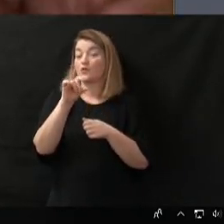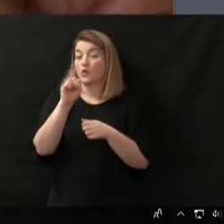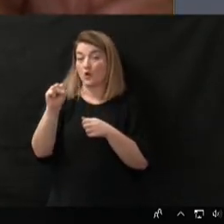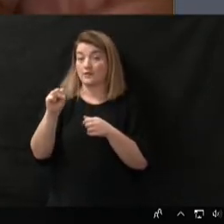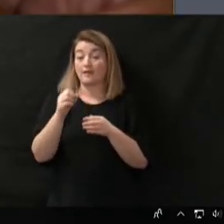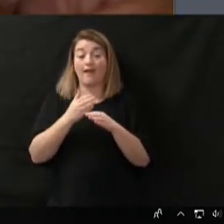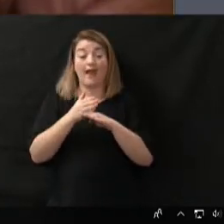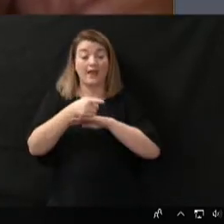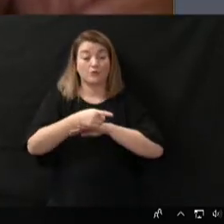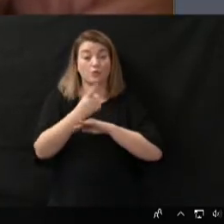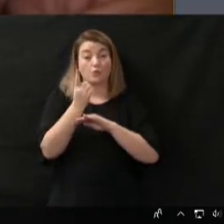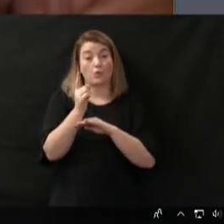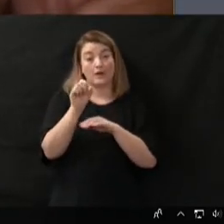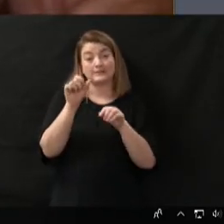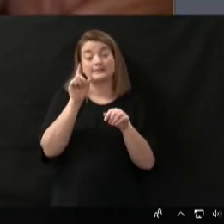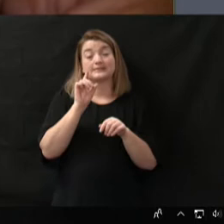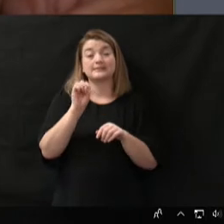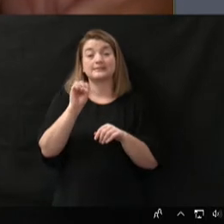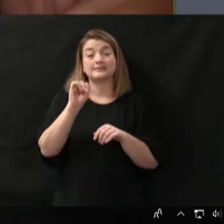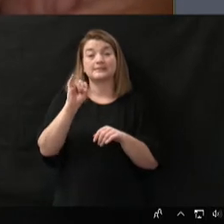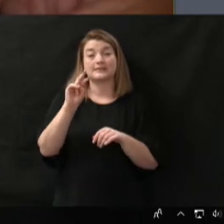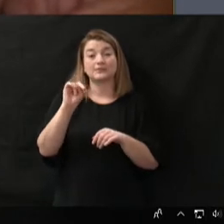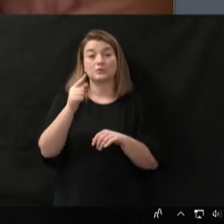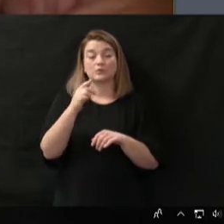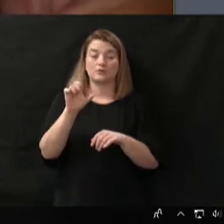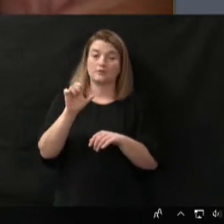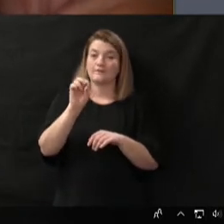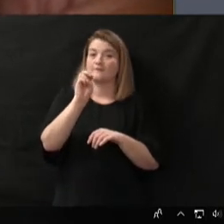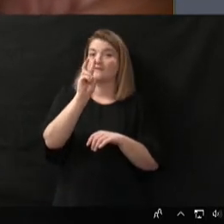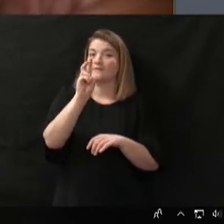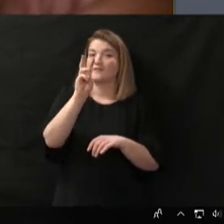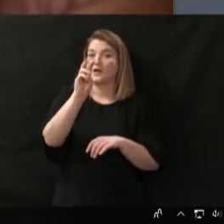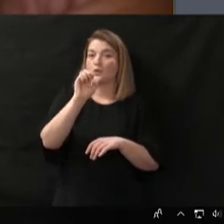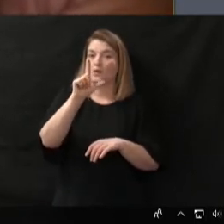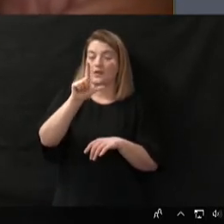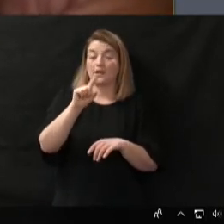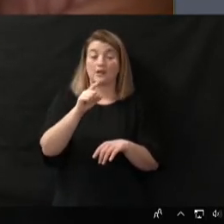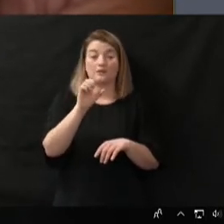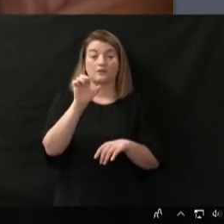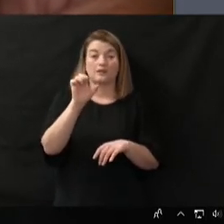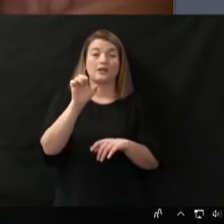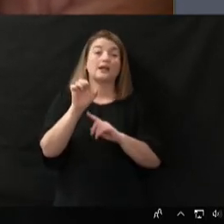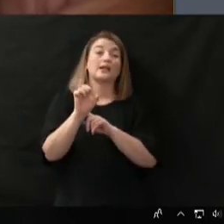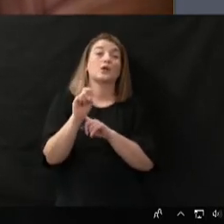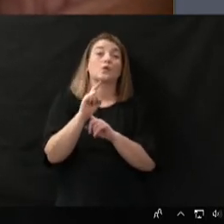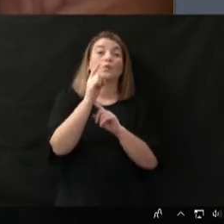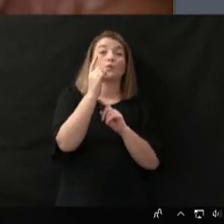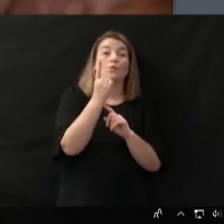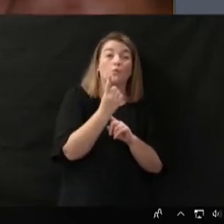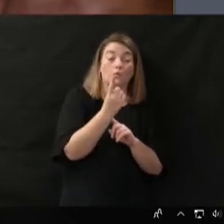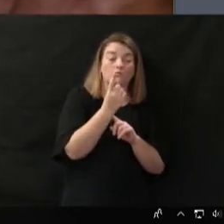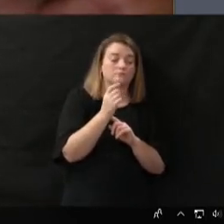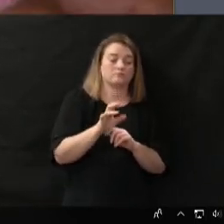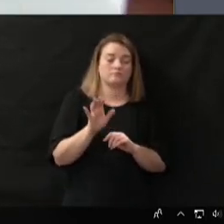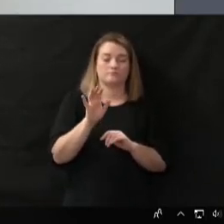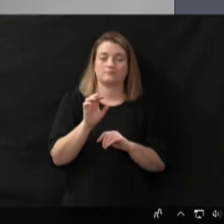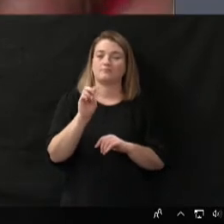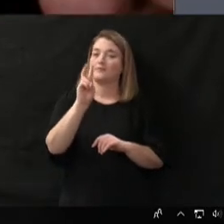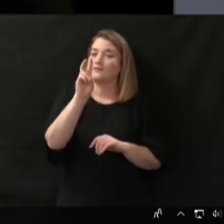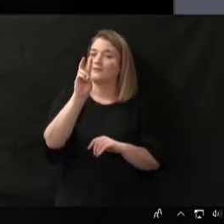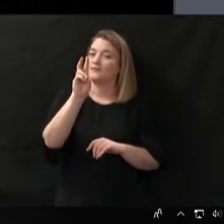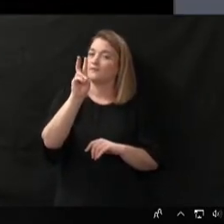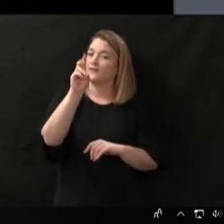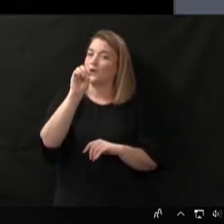after one single vowel in a one-syllable word, we double the final F when